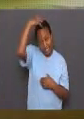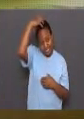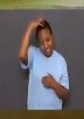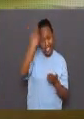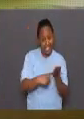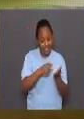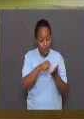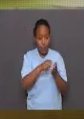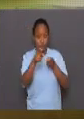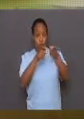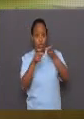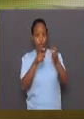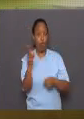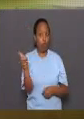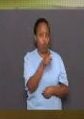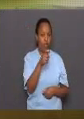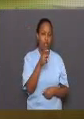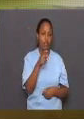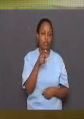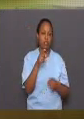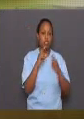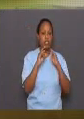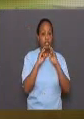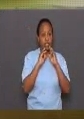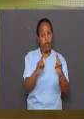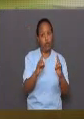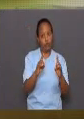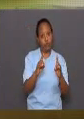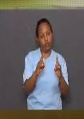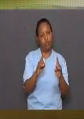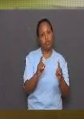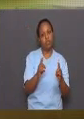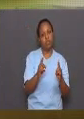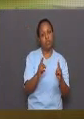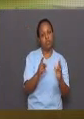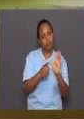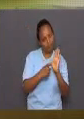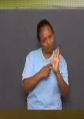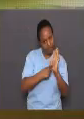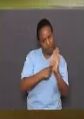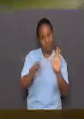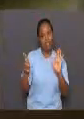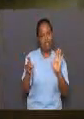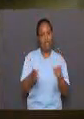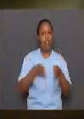the press, news will not be conveyed in a transparent way.